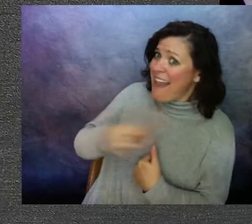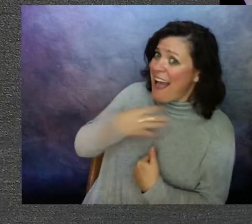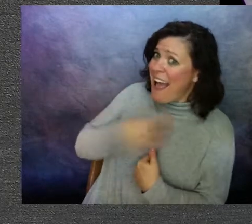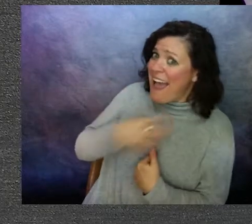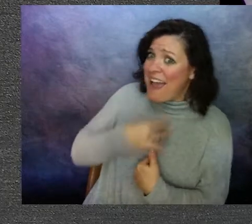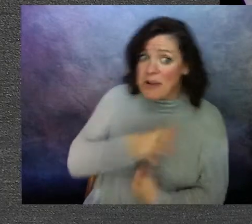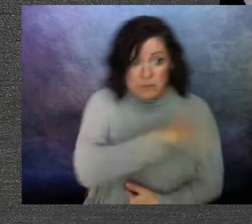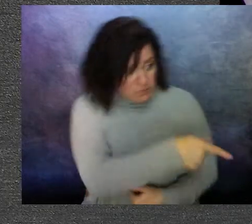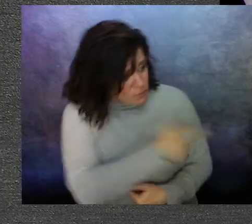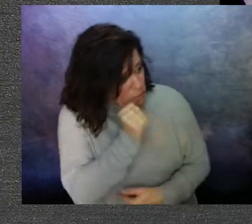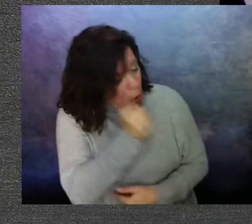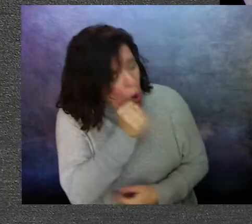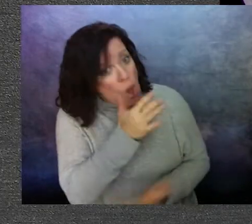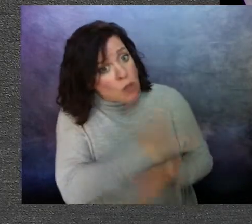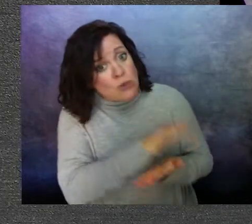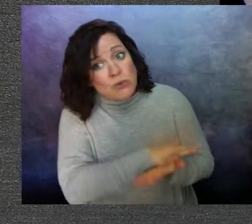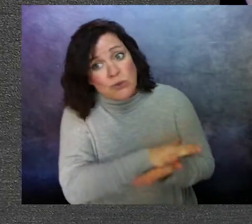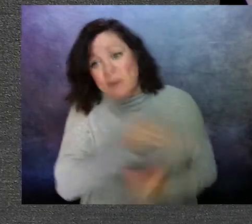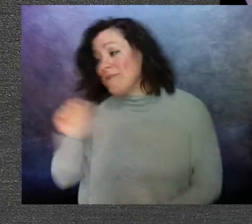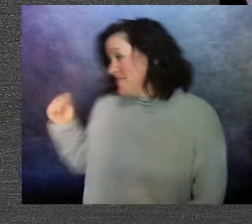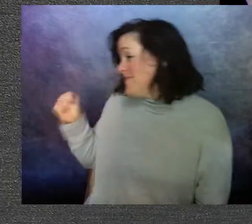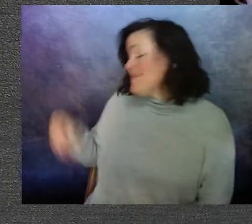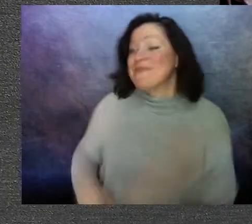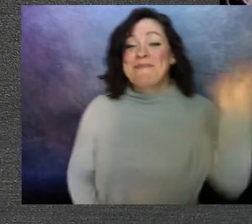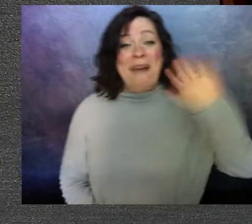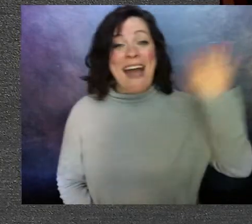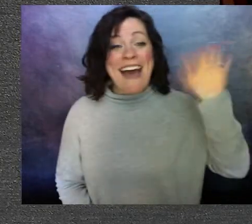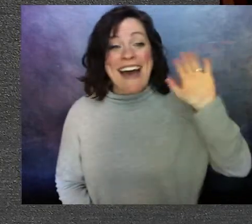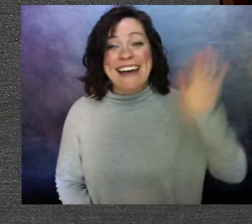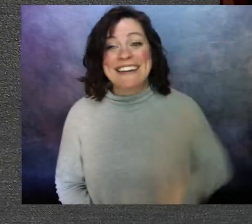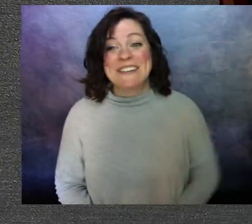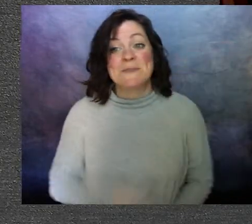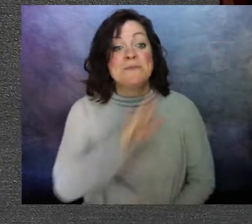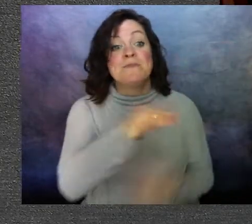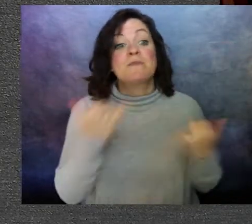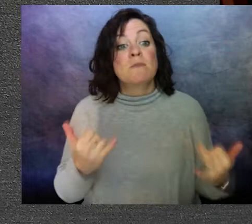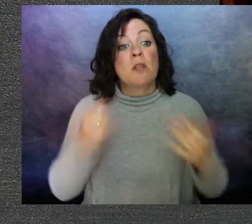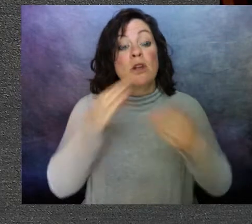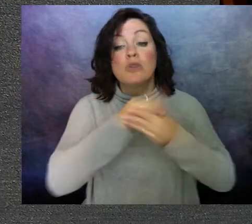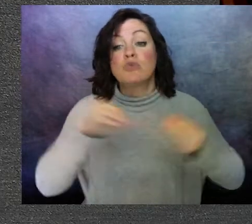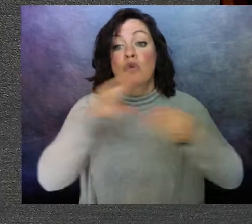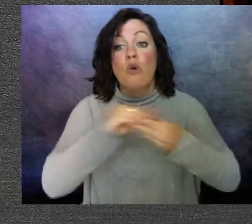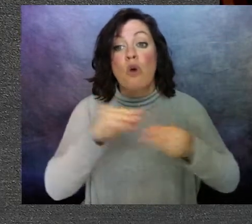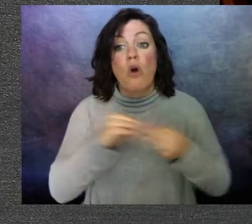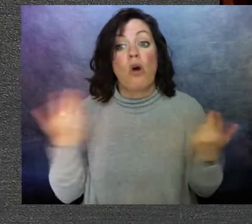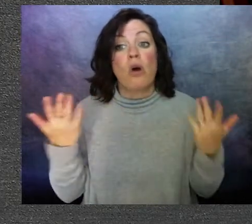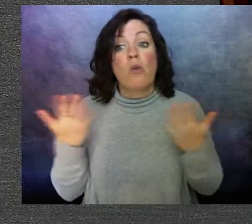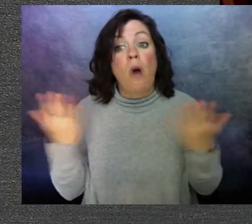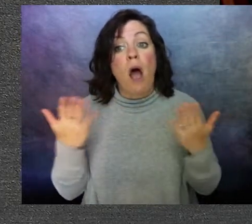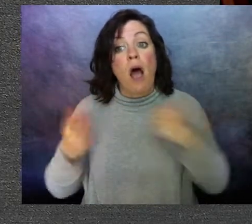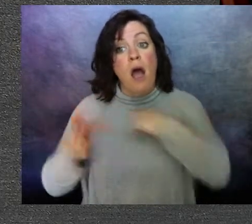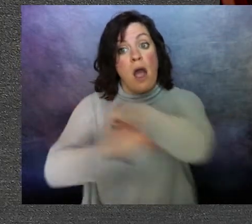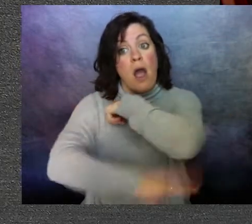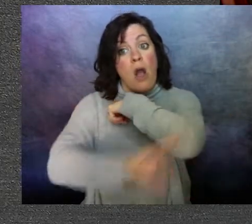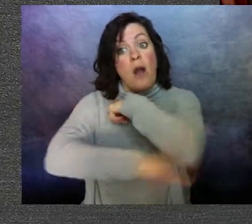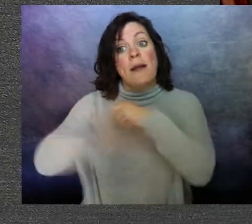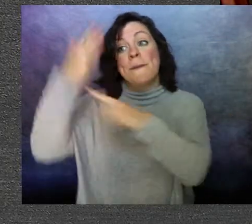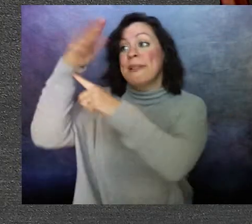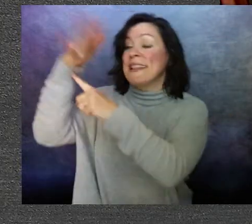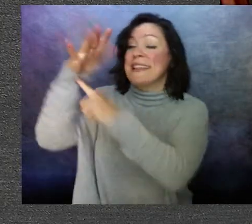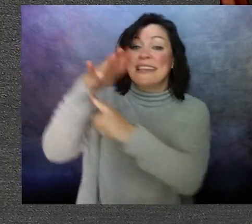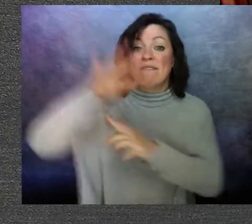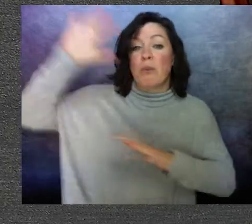See you tomorrow at school. You too. Bye. Bye. Let me share a story with you. It's called Autumn's Leaves Are Falling.